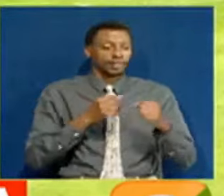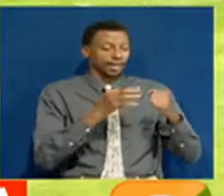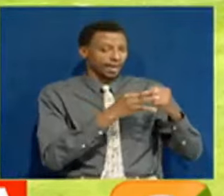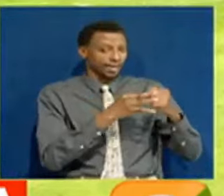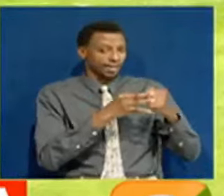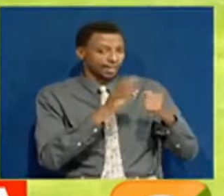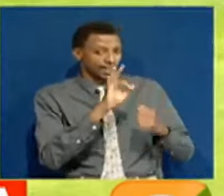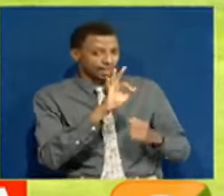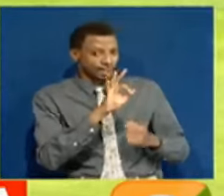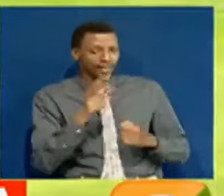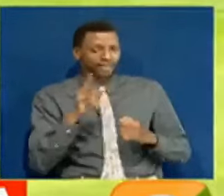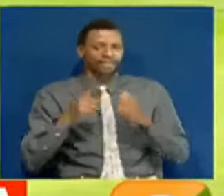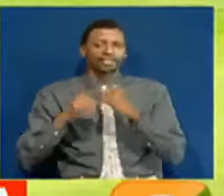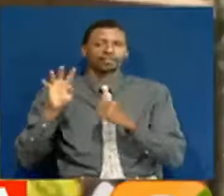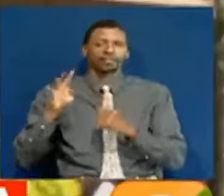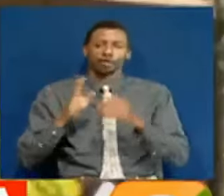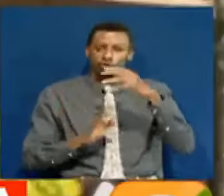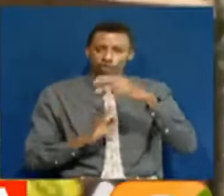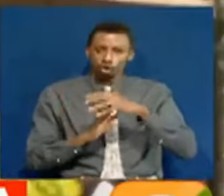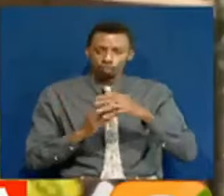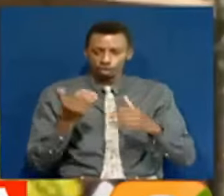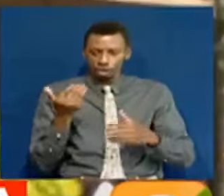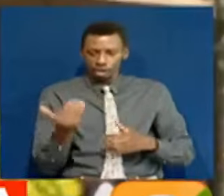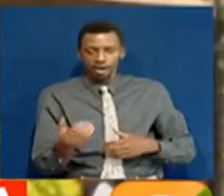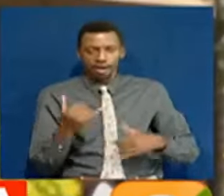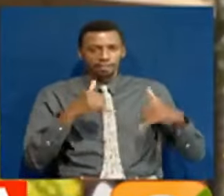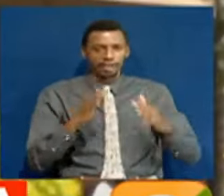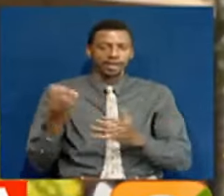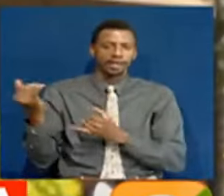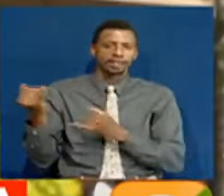junior players were invited to play at the tournament.